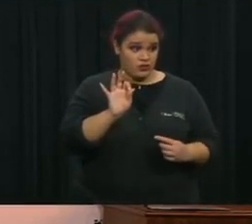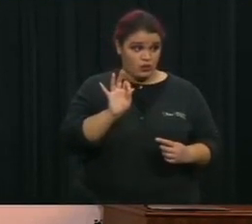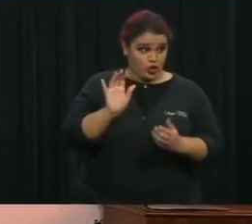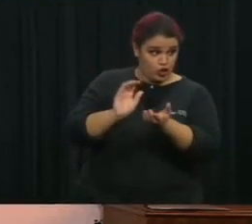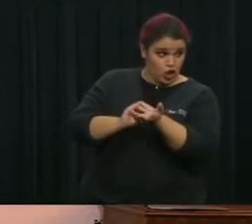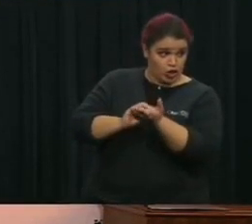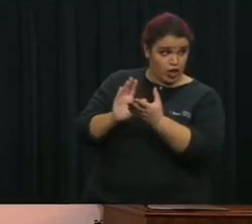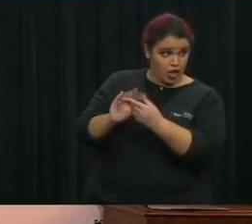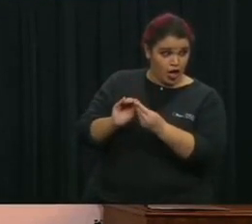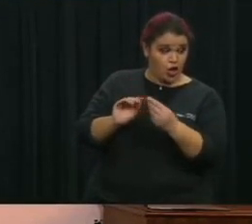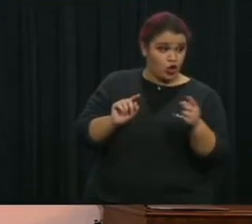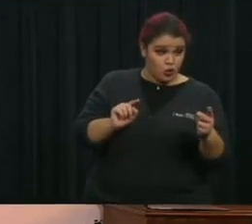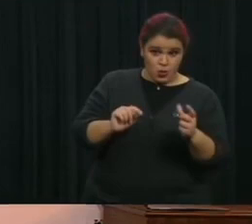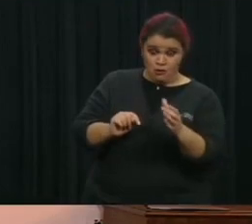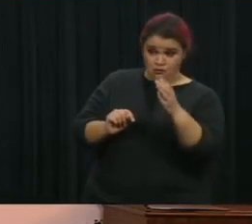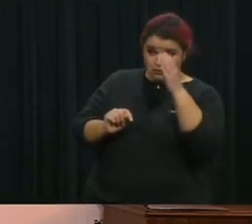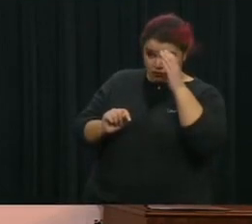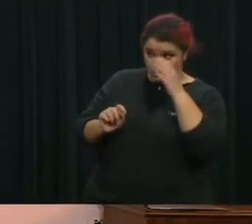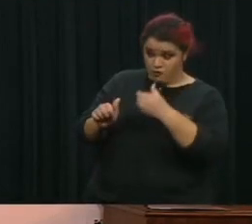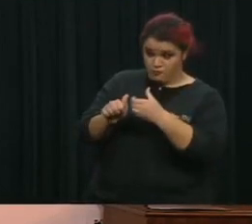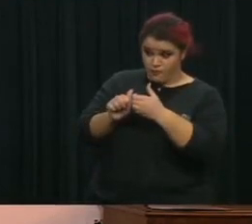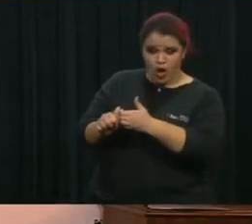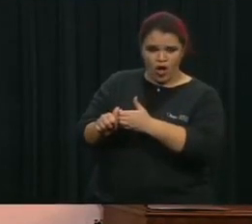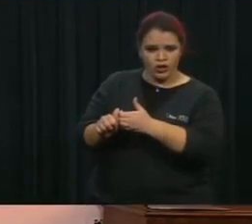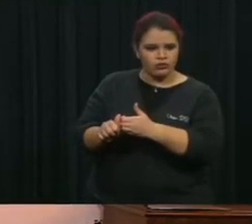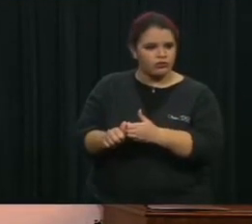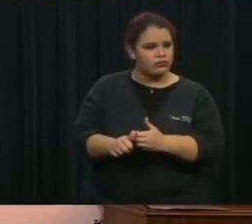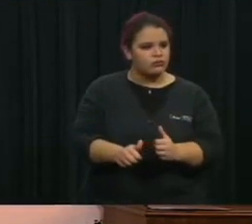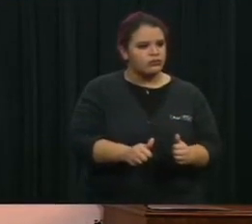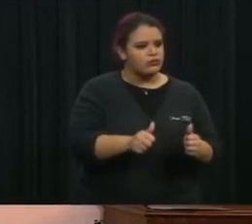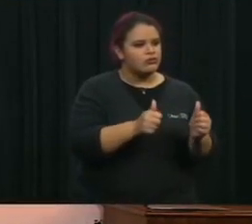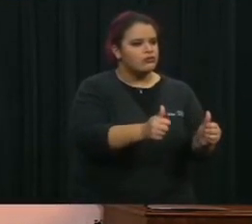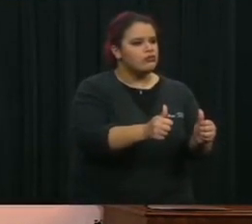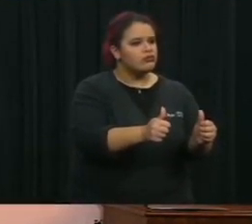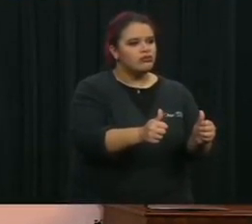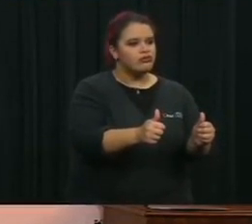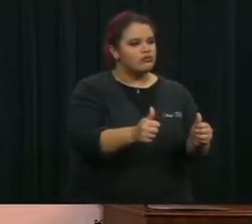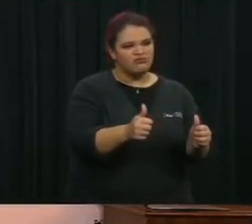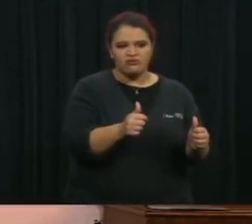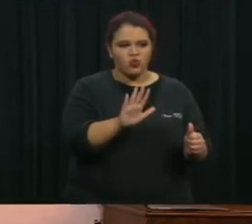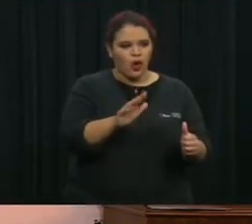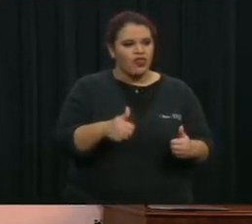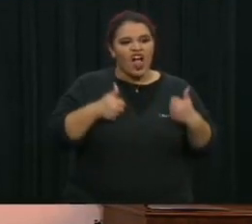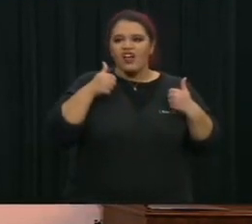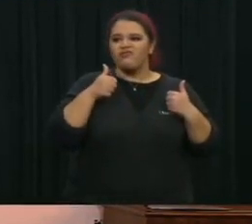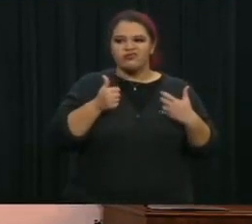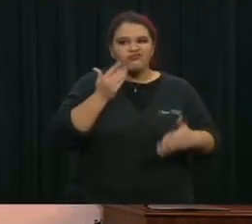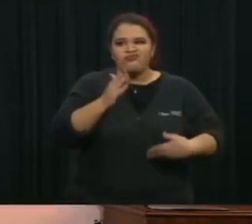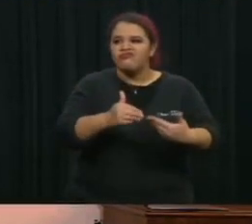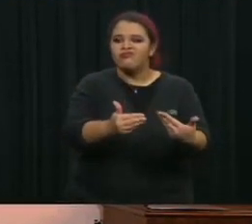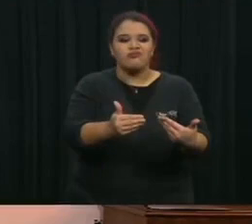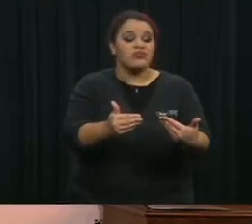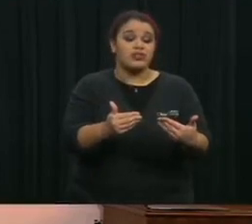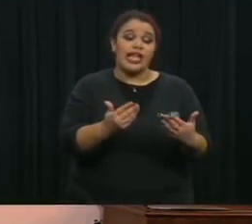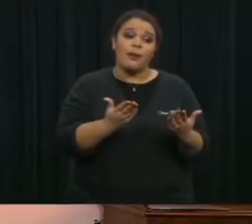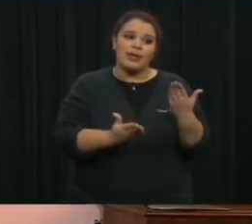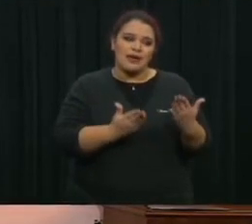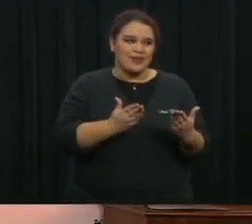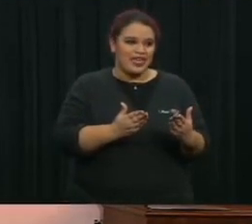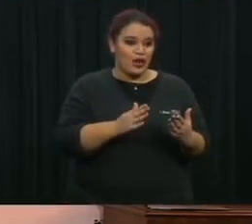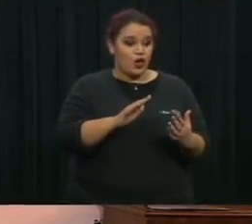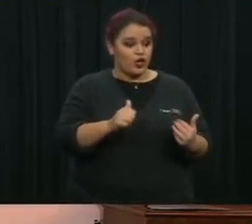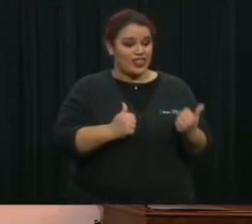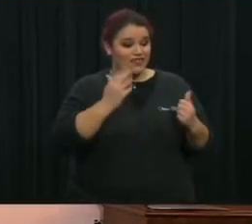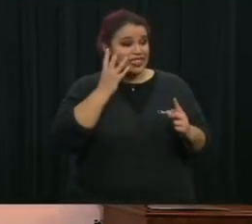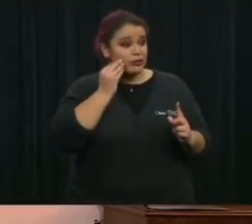done everything they can do. And, they should then go on about their life. Now, it may be a little different life, but they'll be